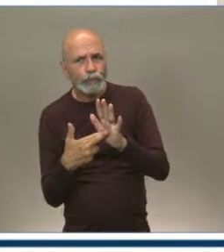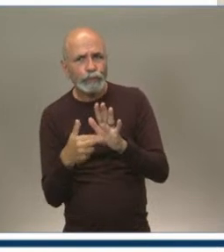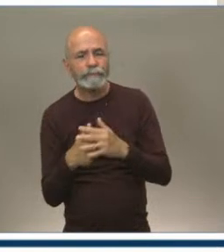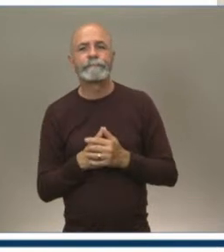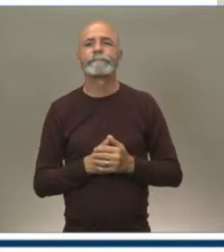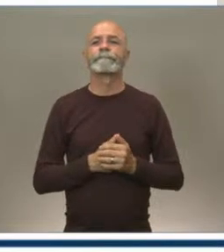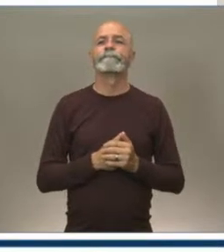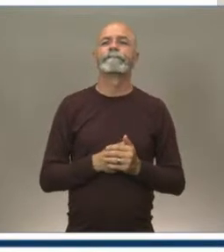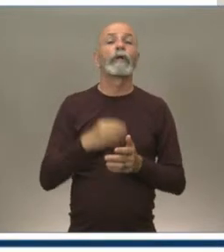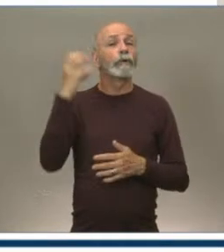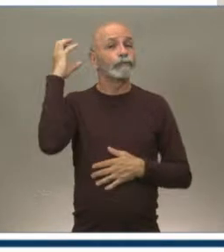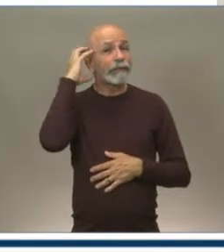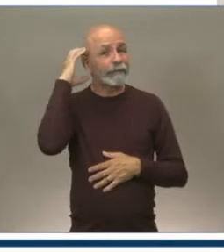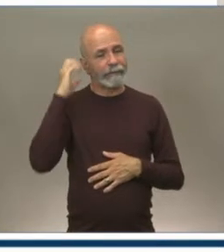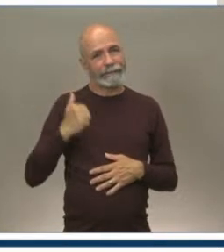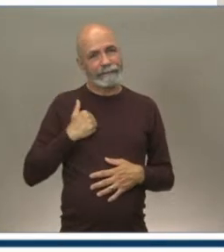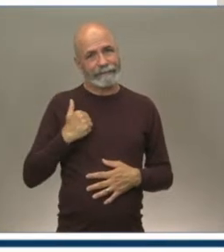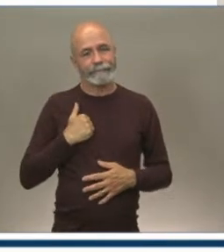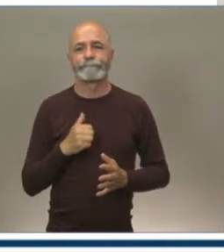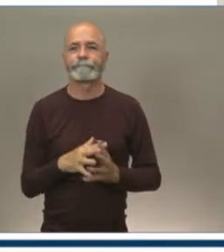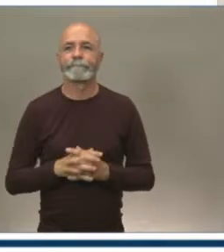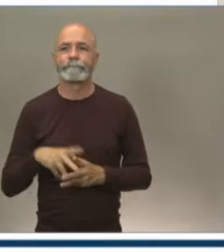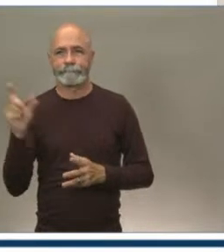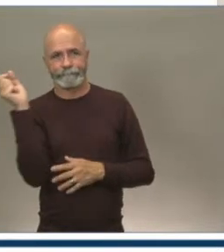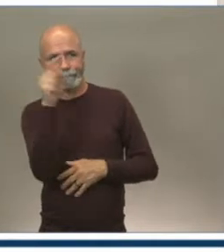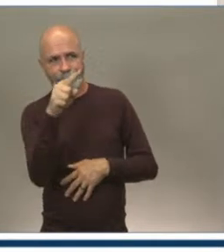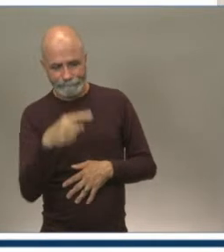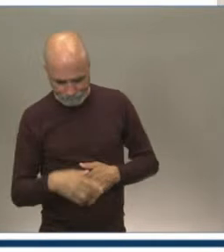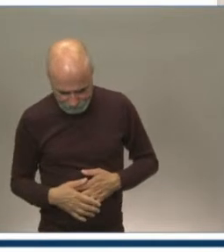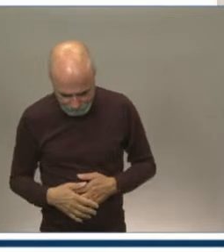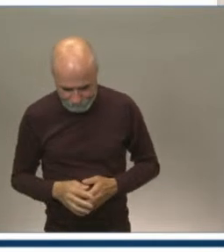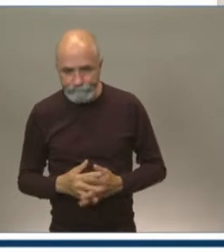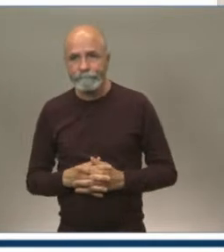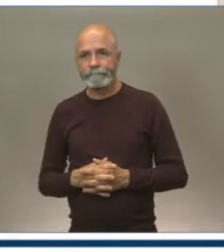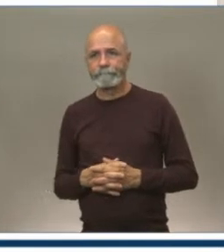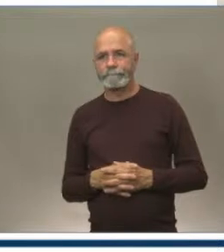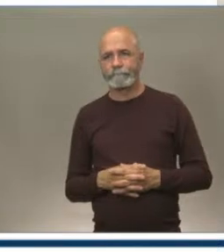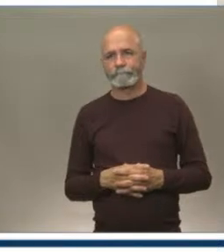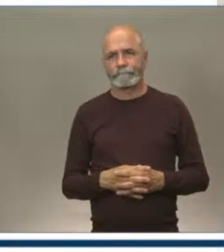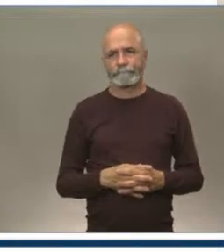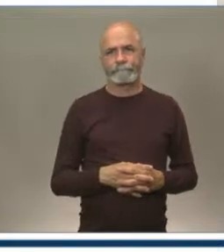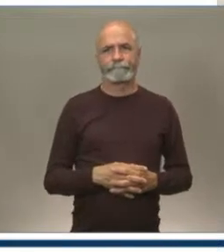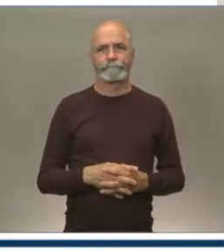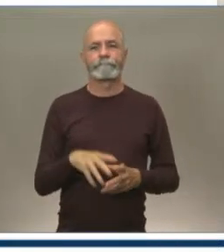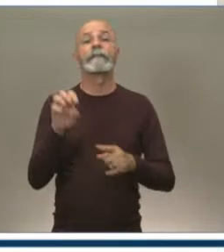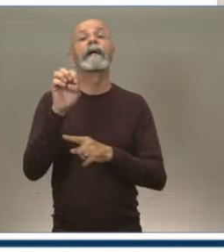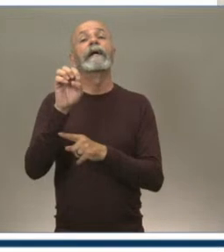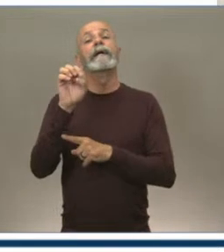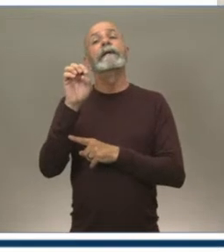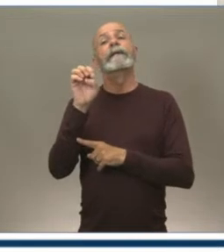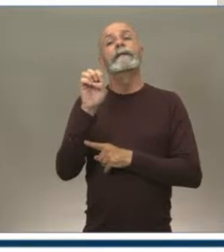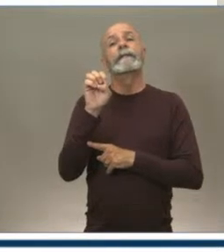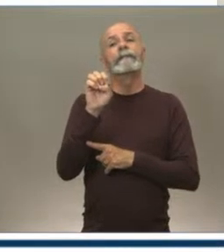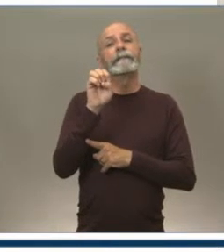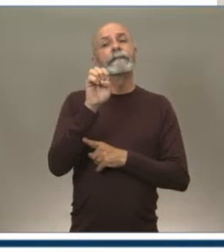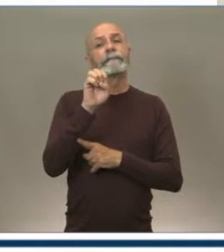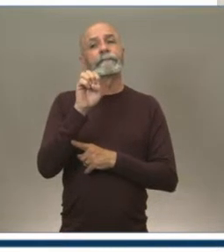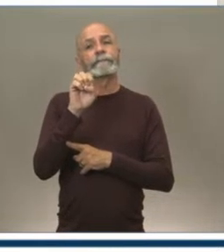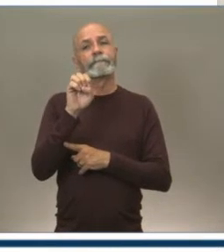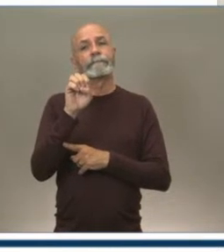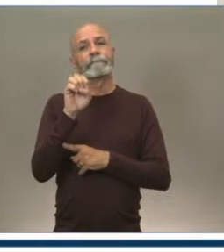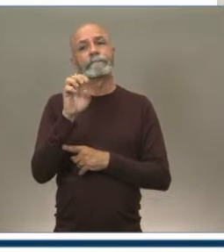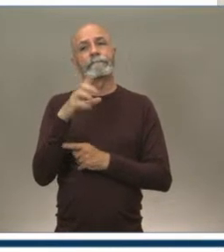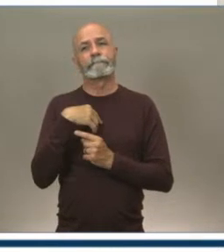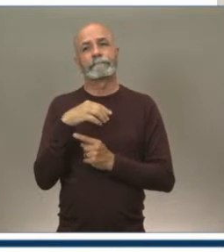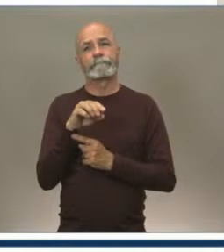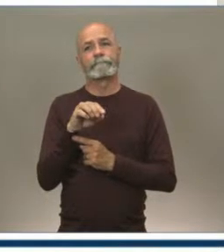Good afternoon. Could you tell us more about the situation in the East? Are we talking about the situation under control or not? And